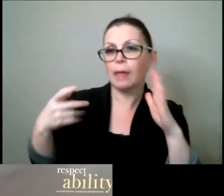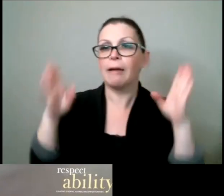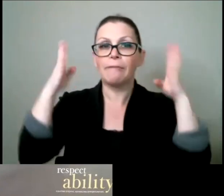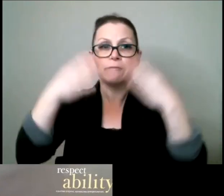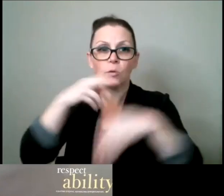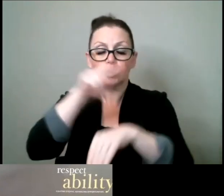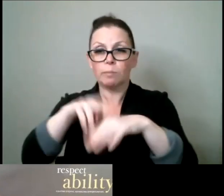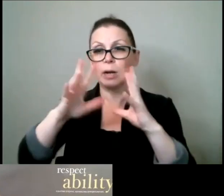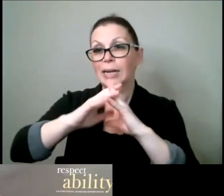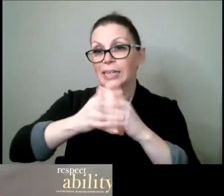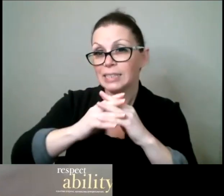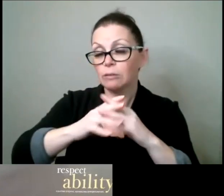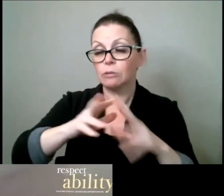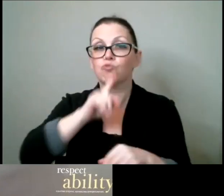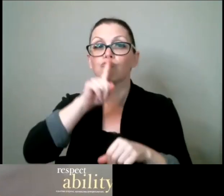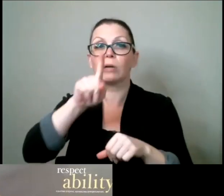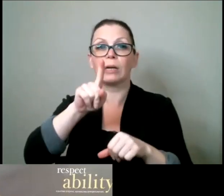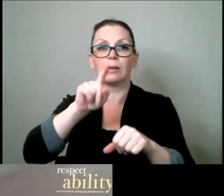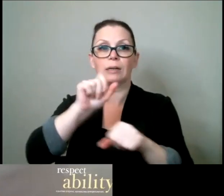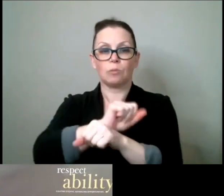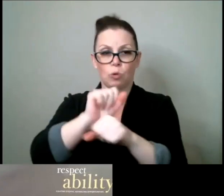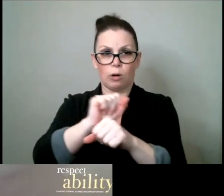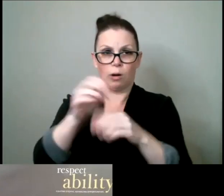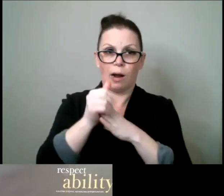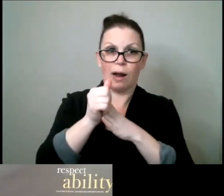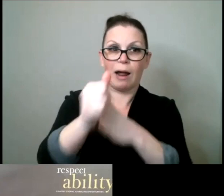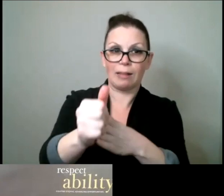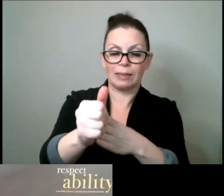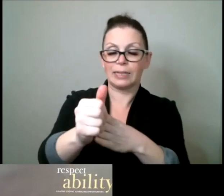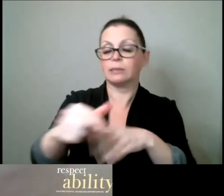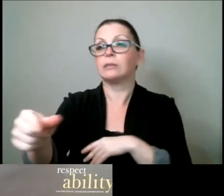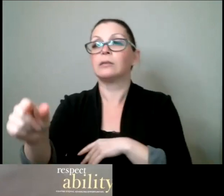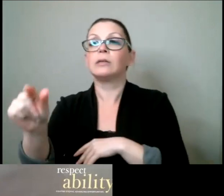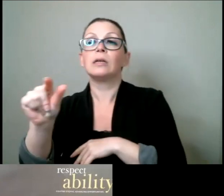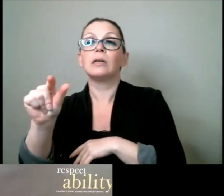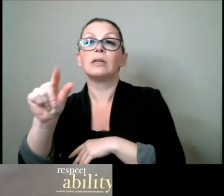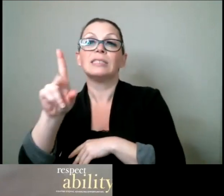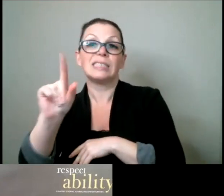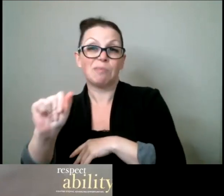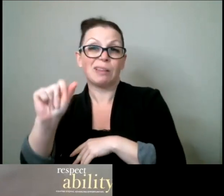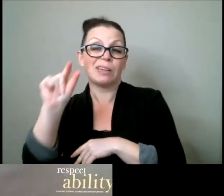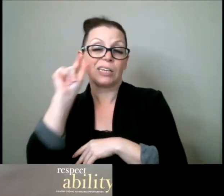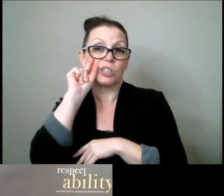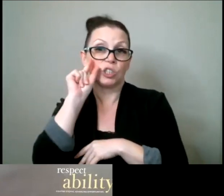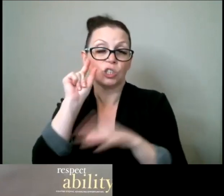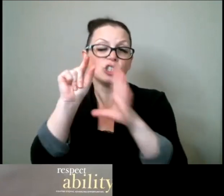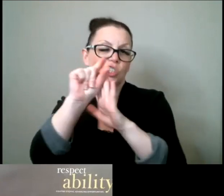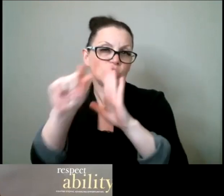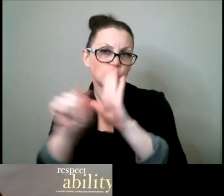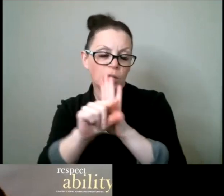intersectional realities. And I lean heavily in the disability, gender, and racial equity.